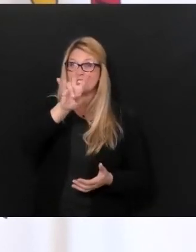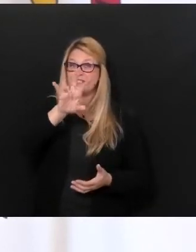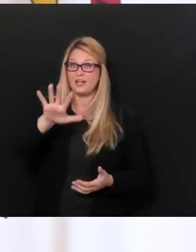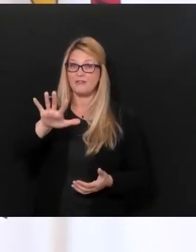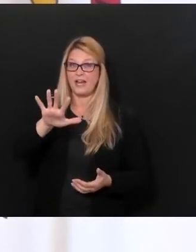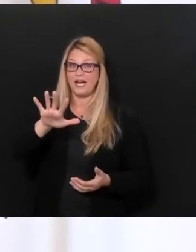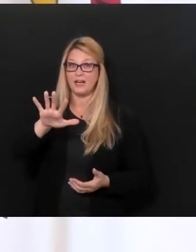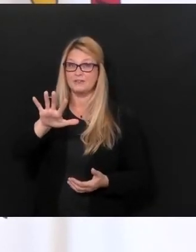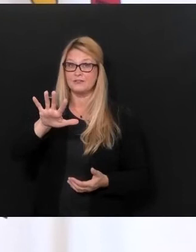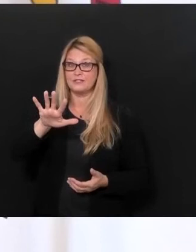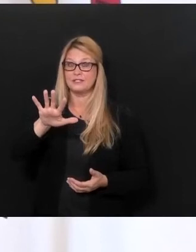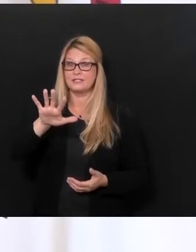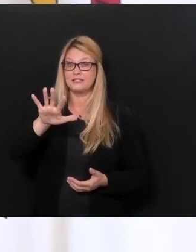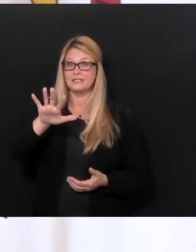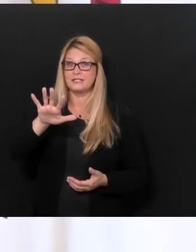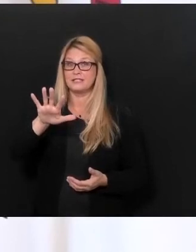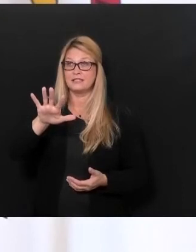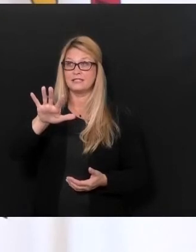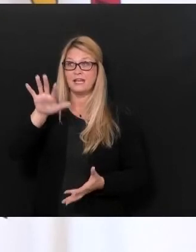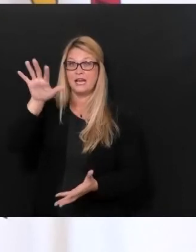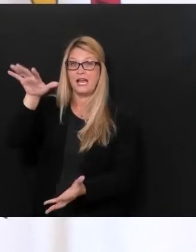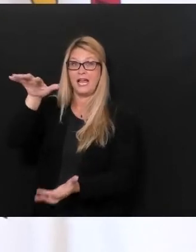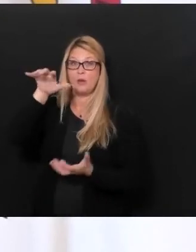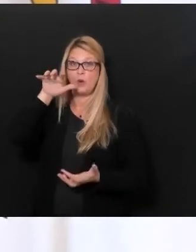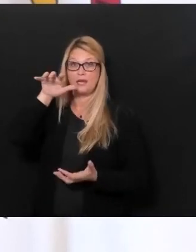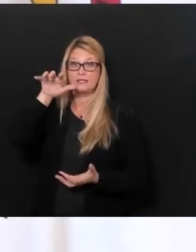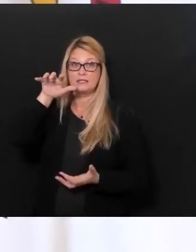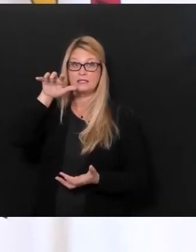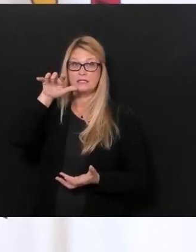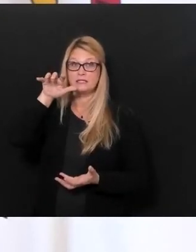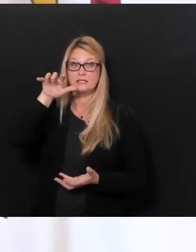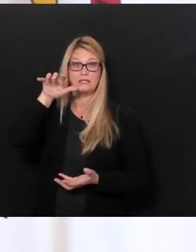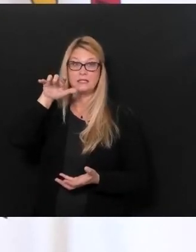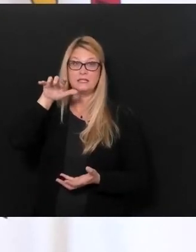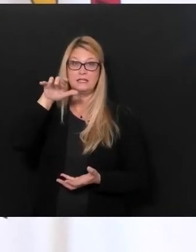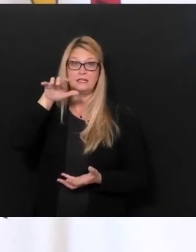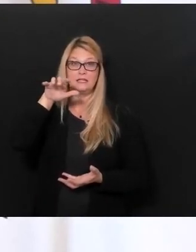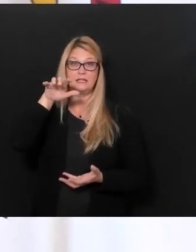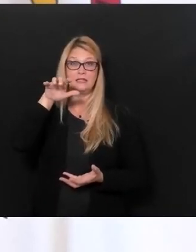16,575 doses. This is not